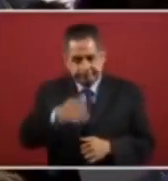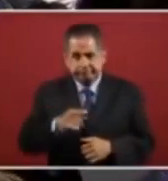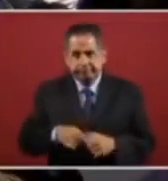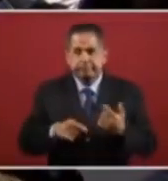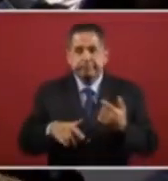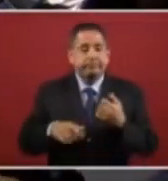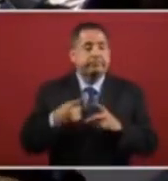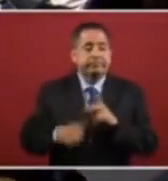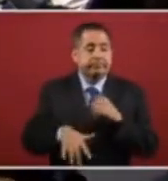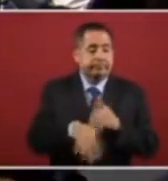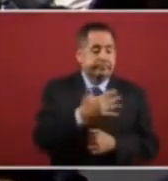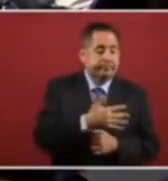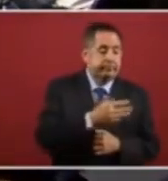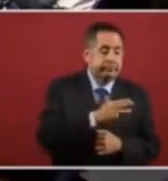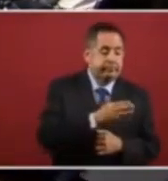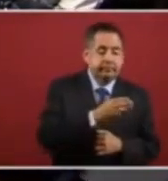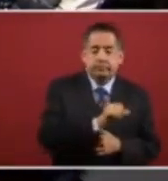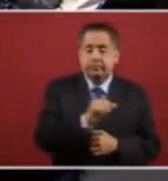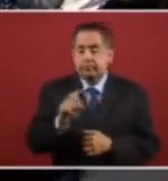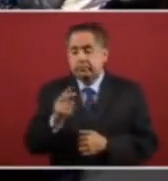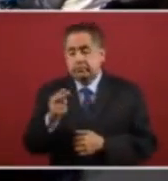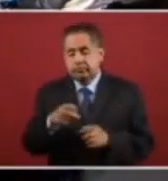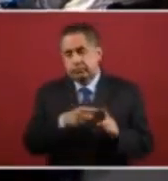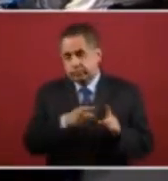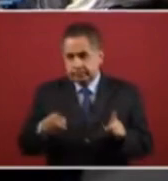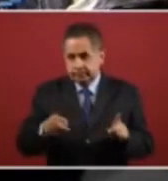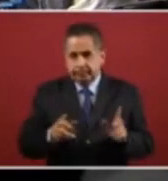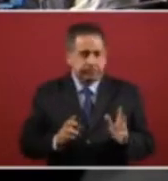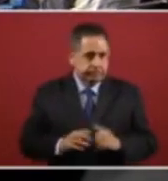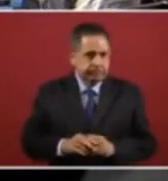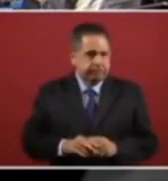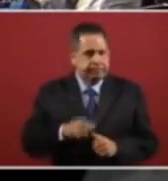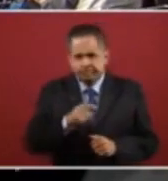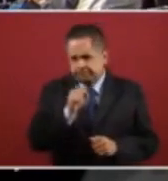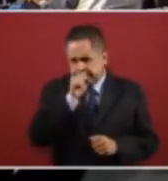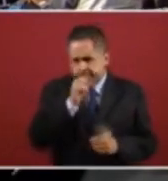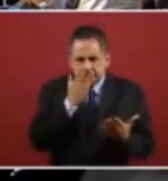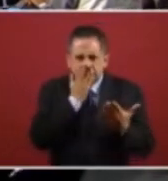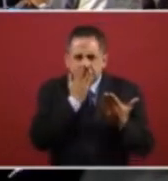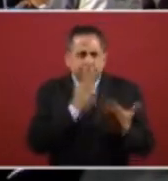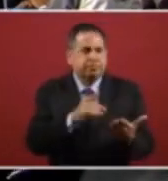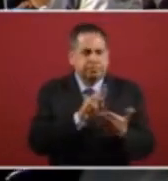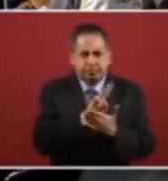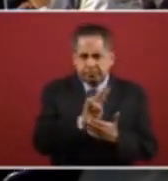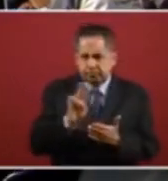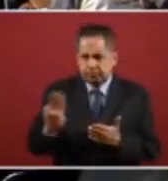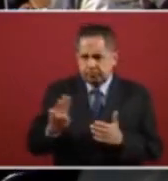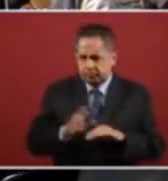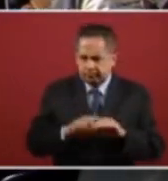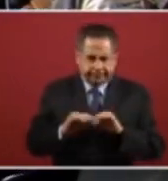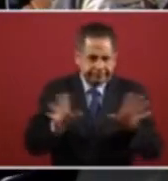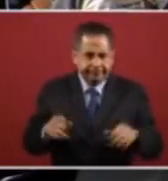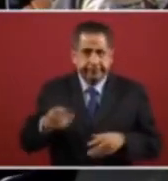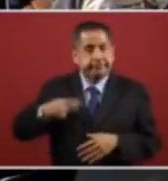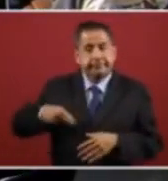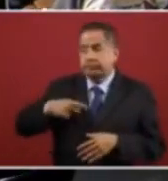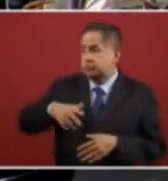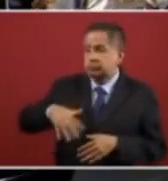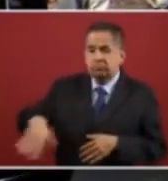rains, like from the 15th of May to the 30th of November, it's an extraordinary tool